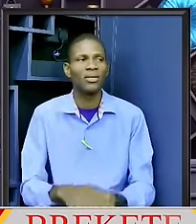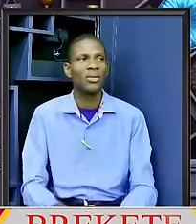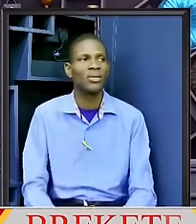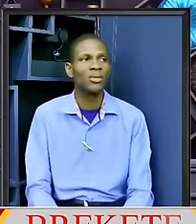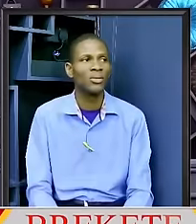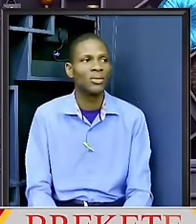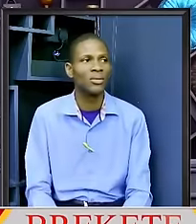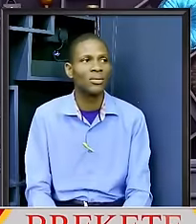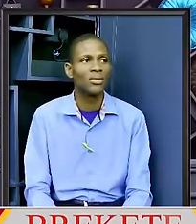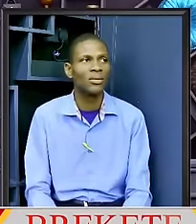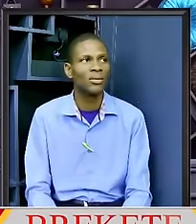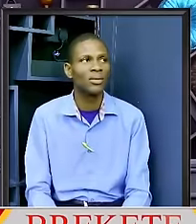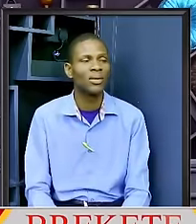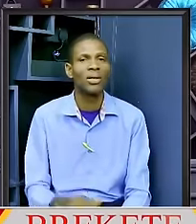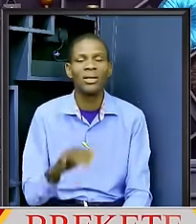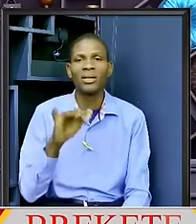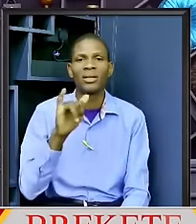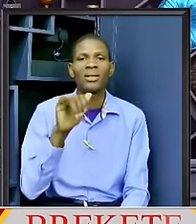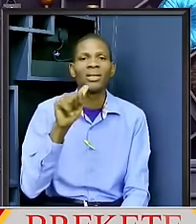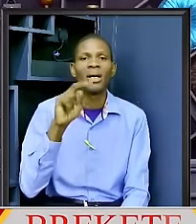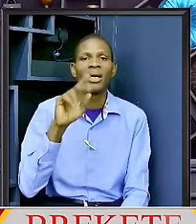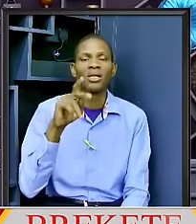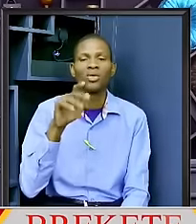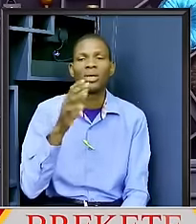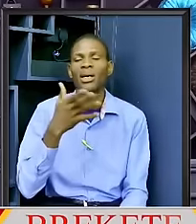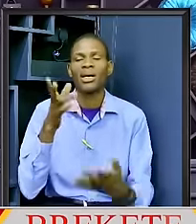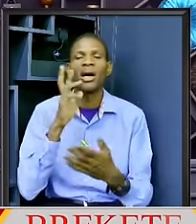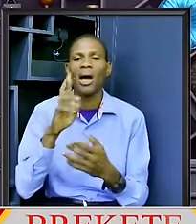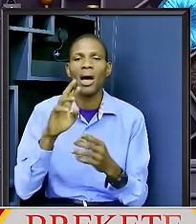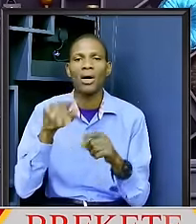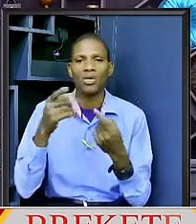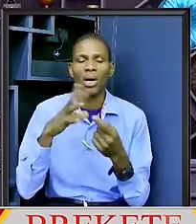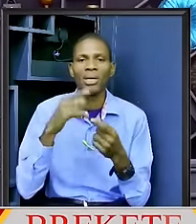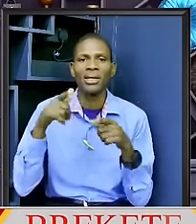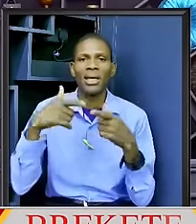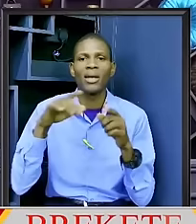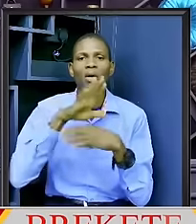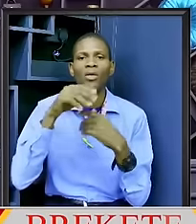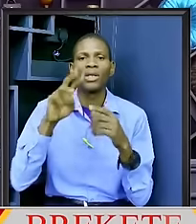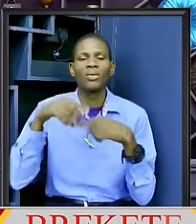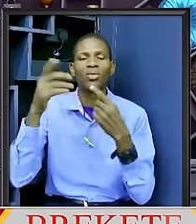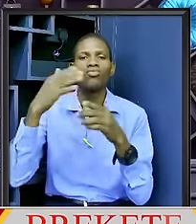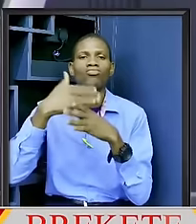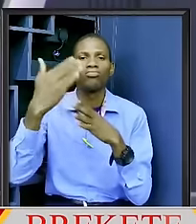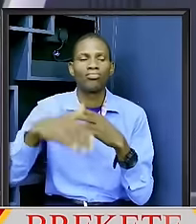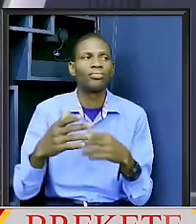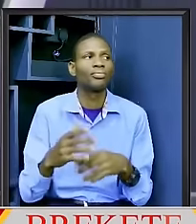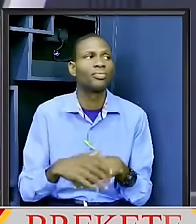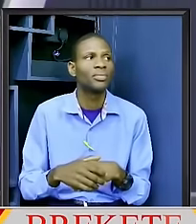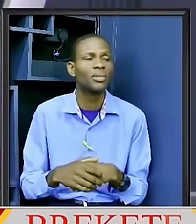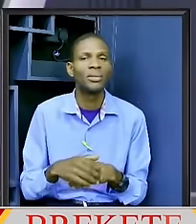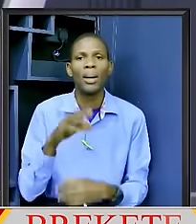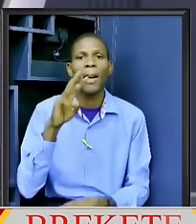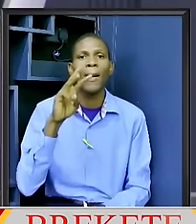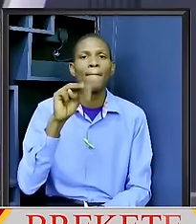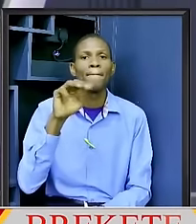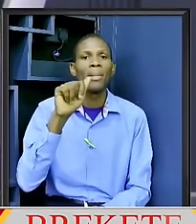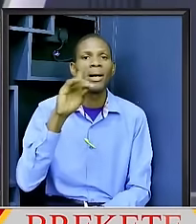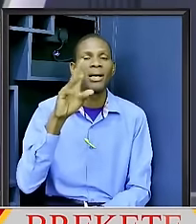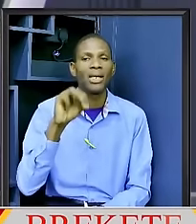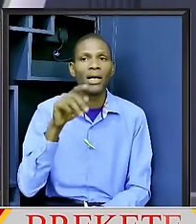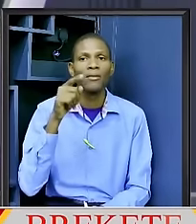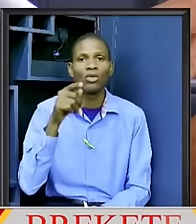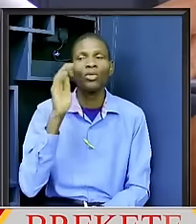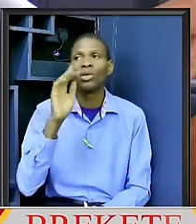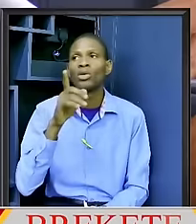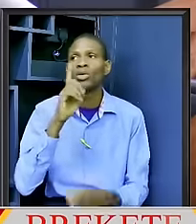So, Yankee, you go carry her, go. May then go conclude, I'm there. Madam, yes, sir. Now you